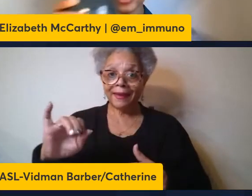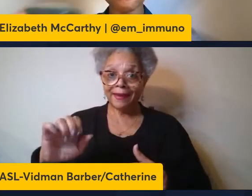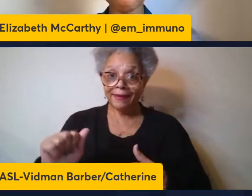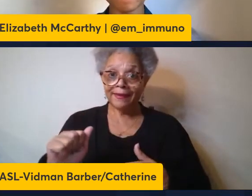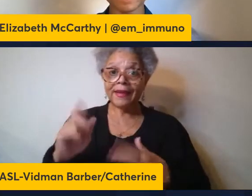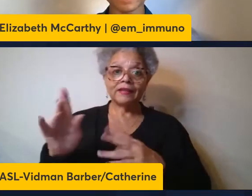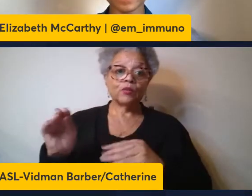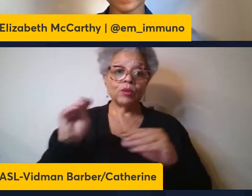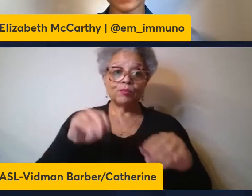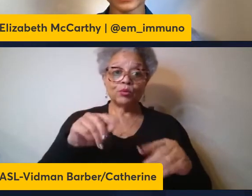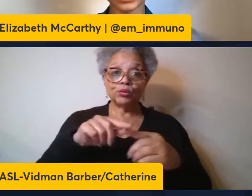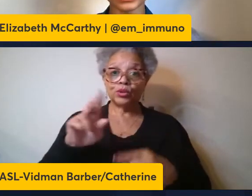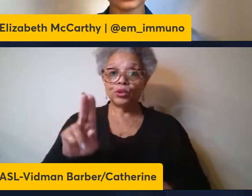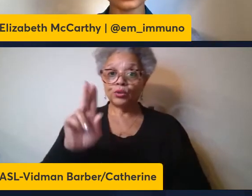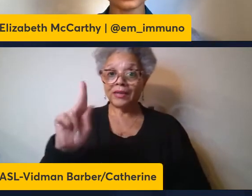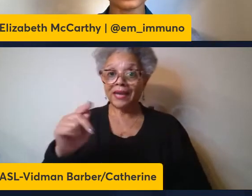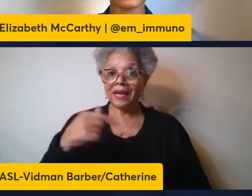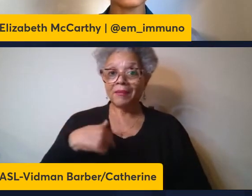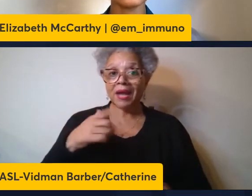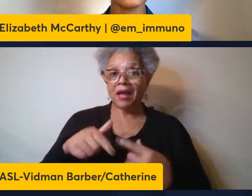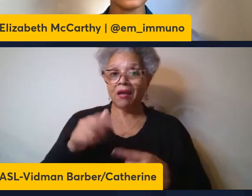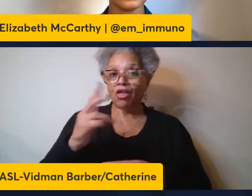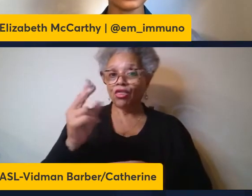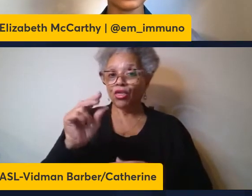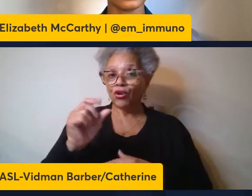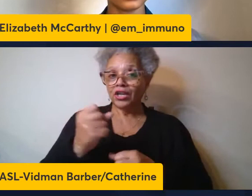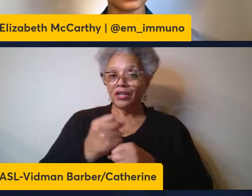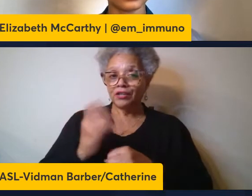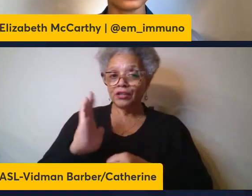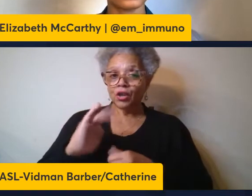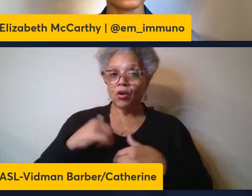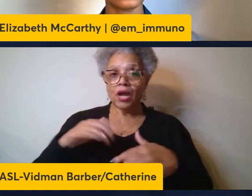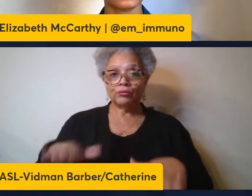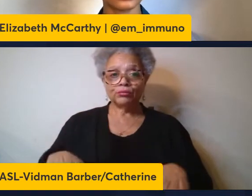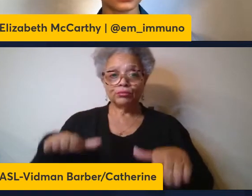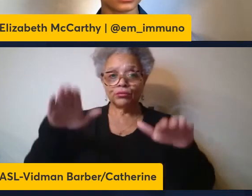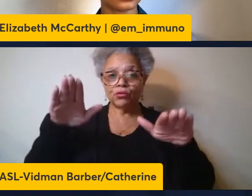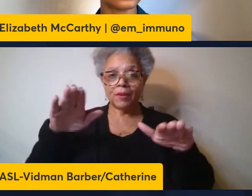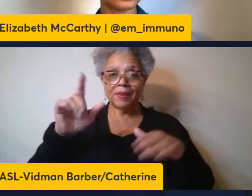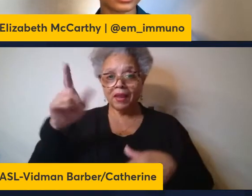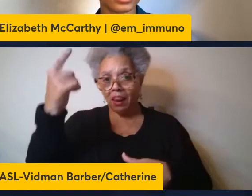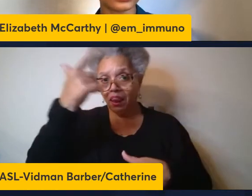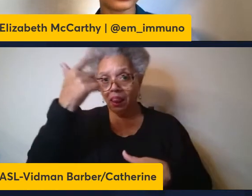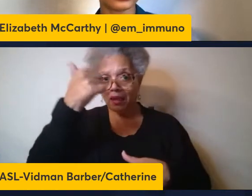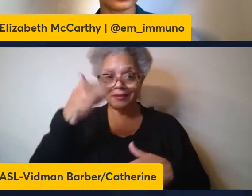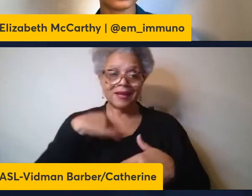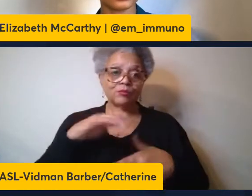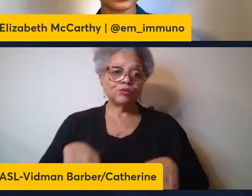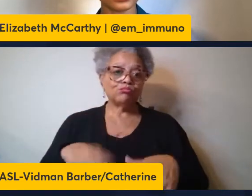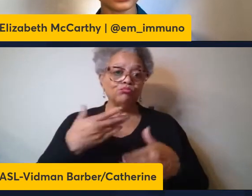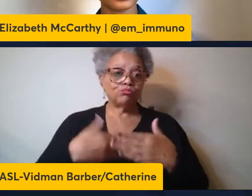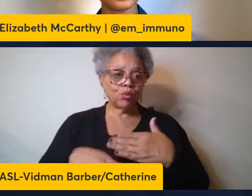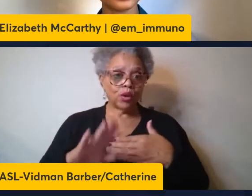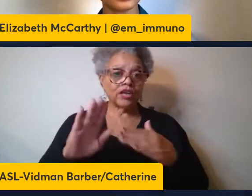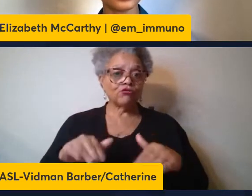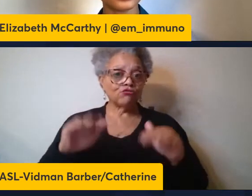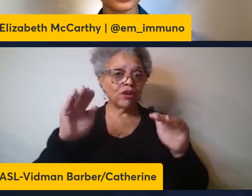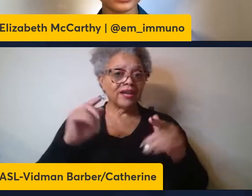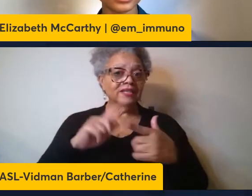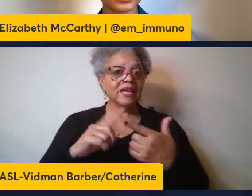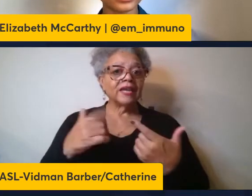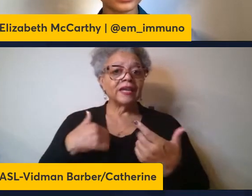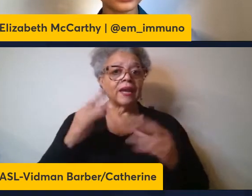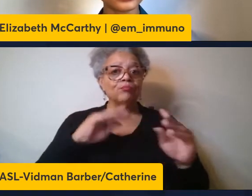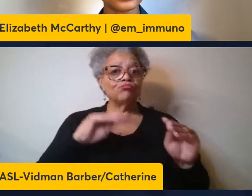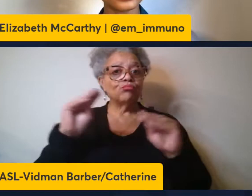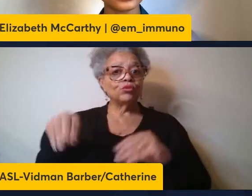UK around 30 years ago. And so I grew up in London. That's where I was born and raised. And I've recently moved to Newcastle,